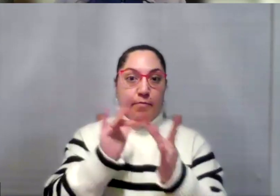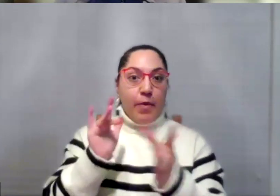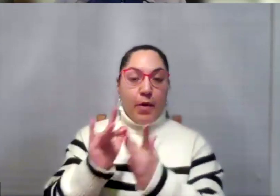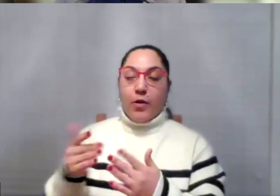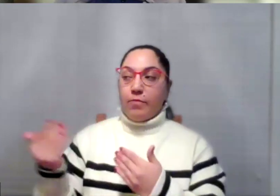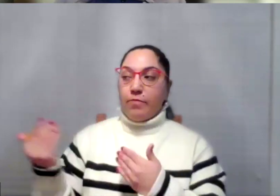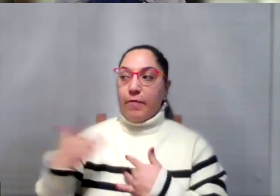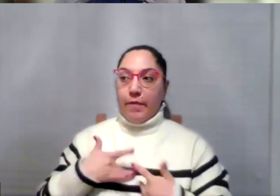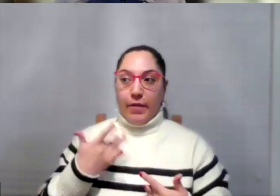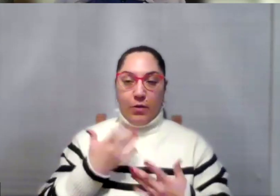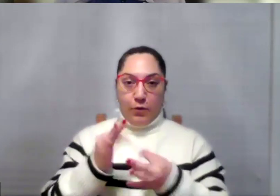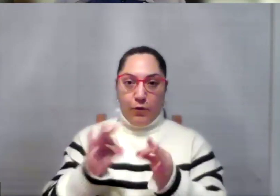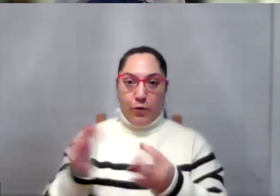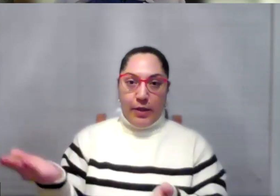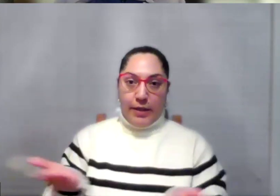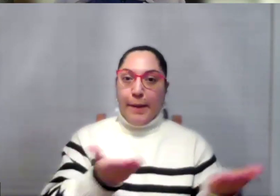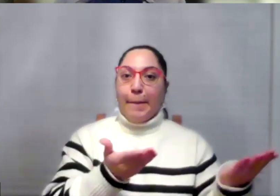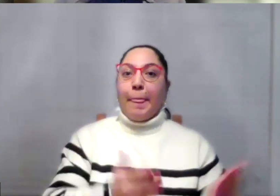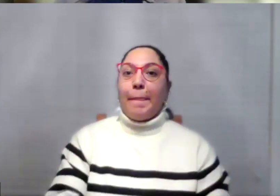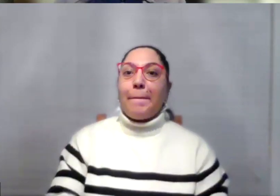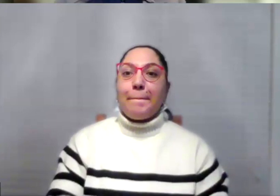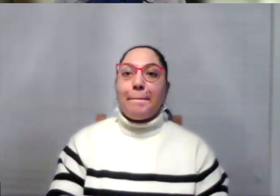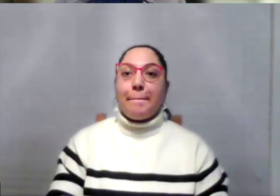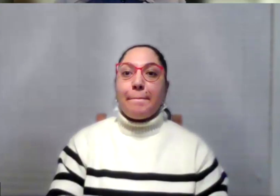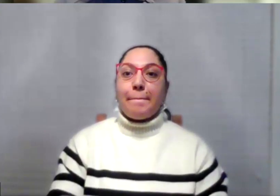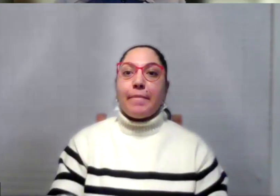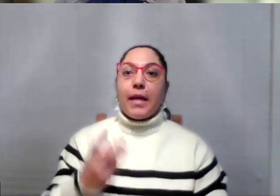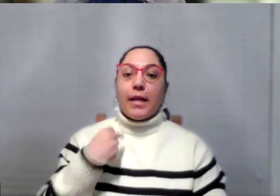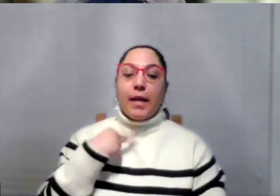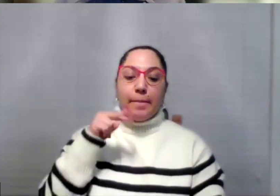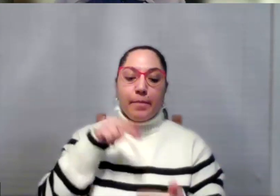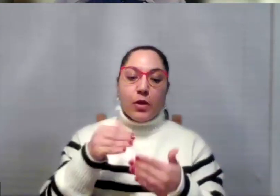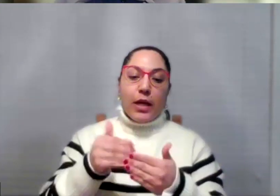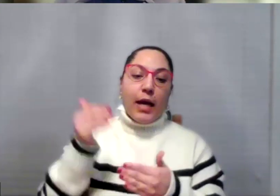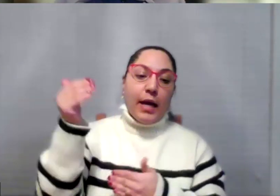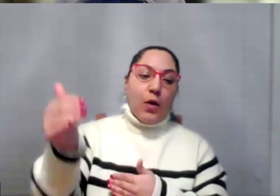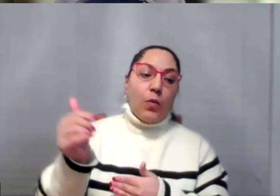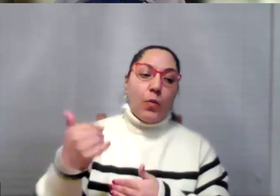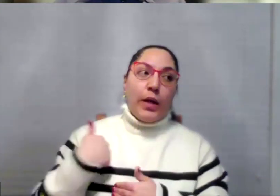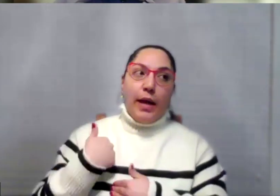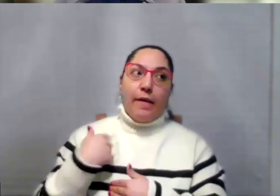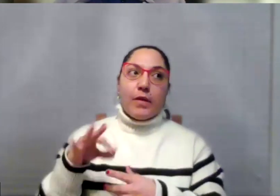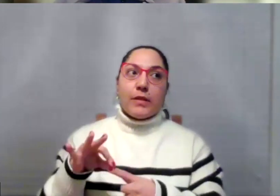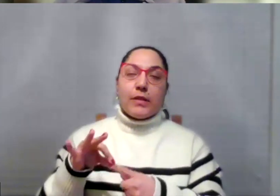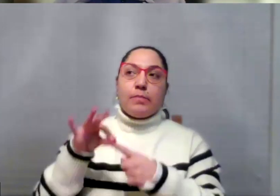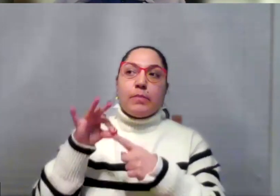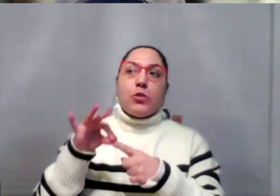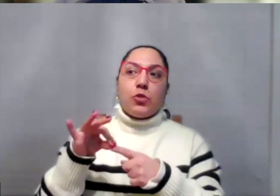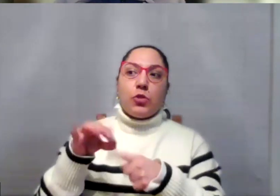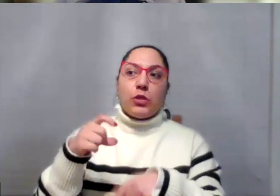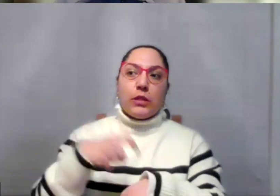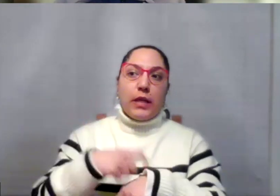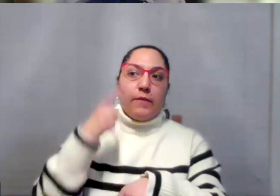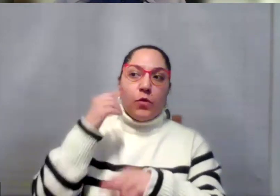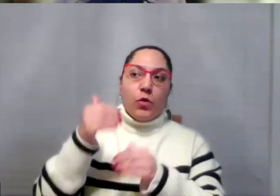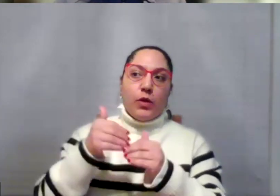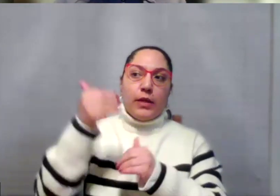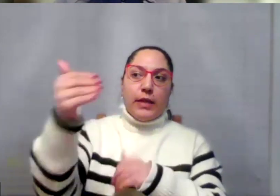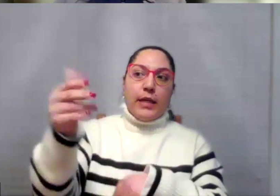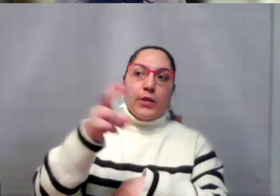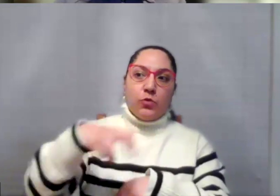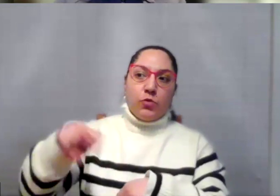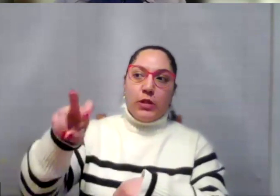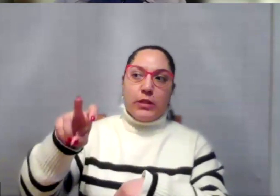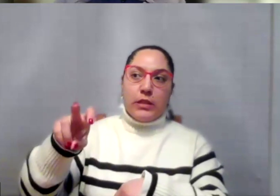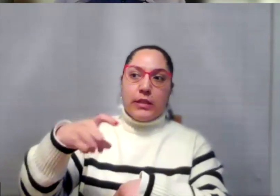to Alex and Sean. And just looking ahead, we have a special time for our upcoming Transition